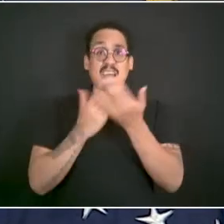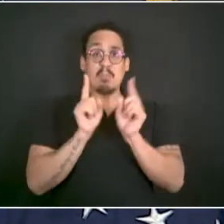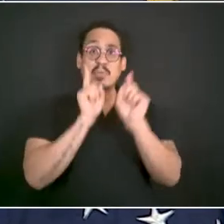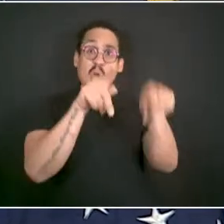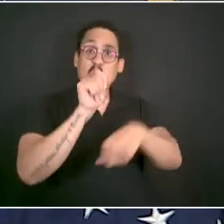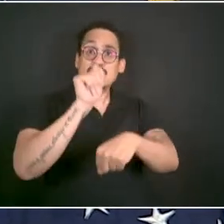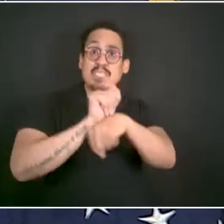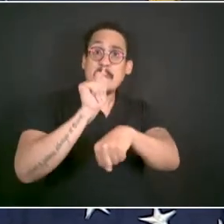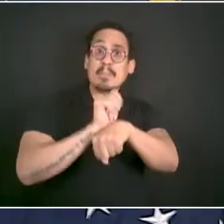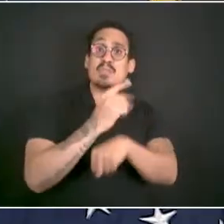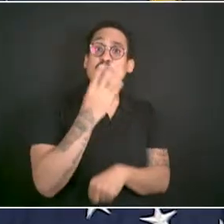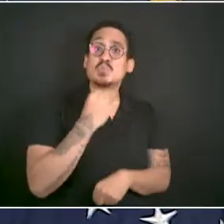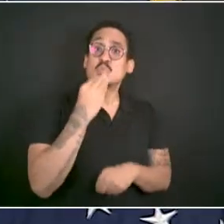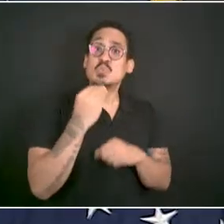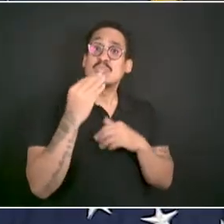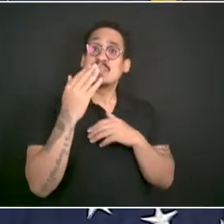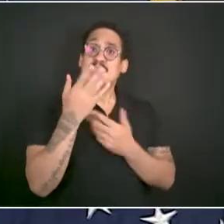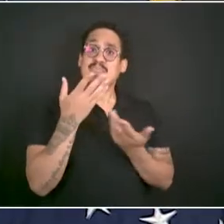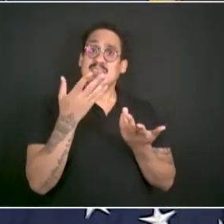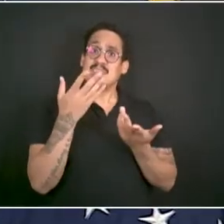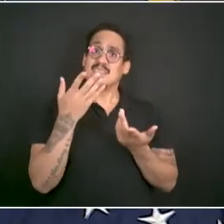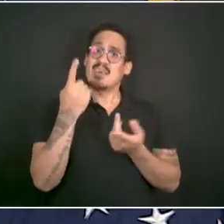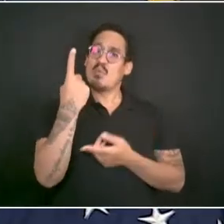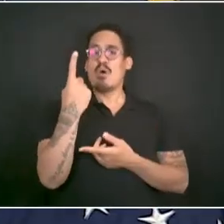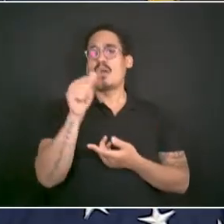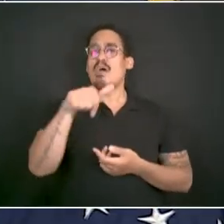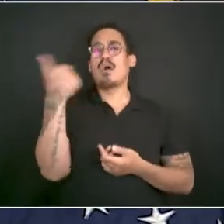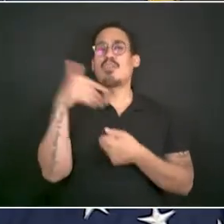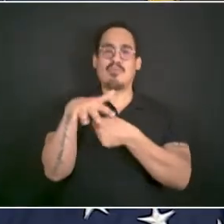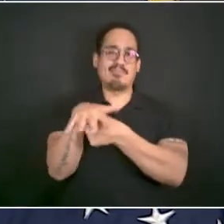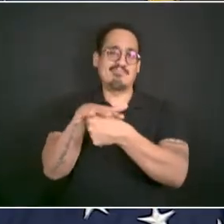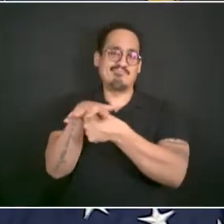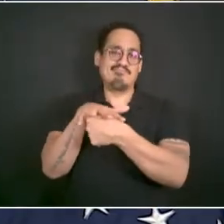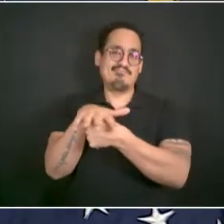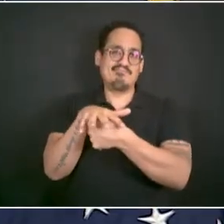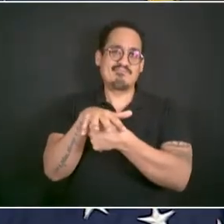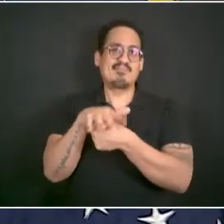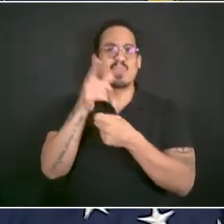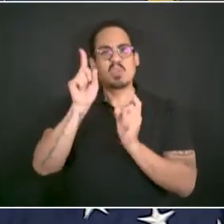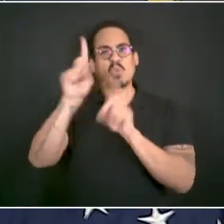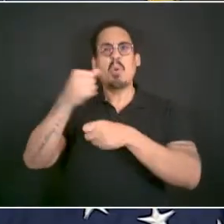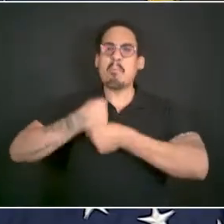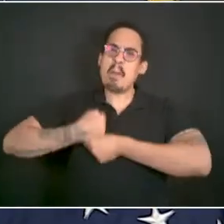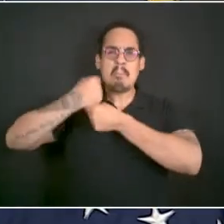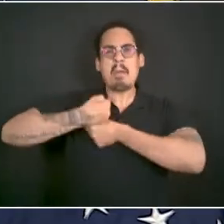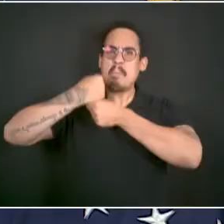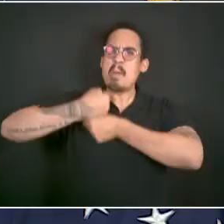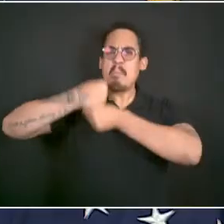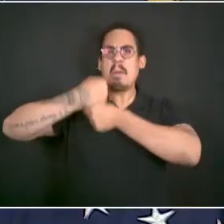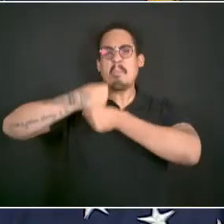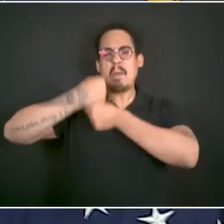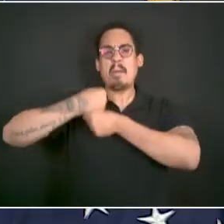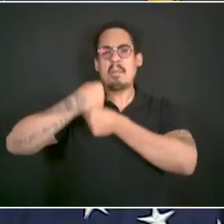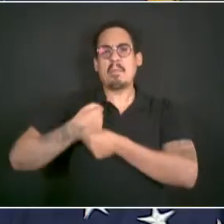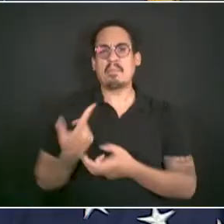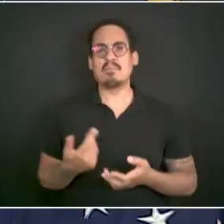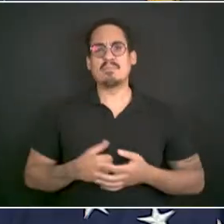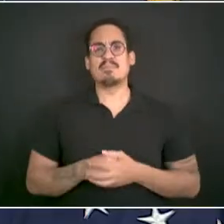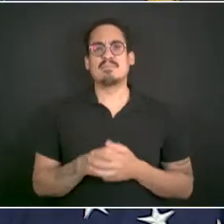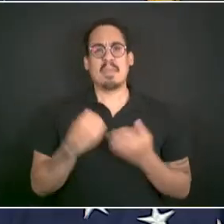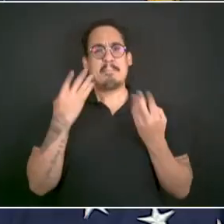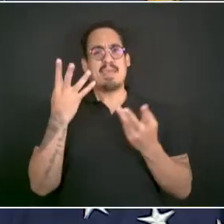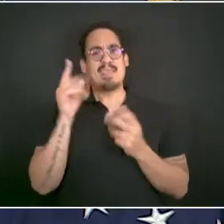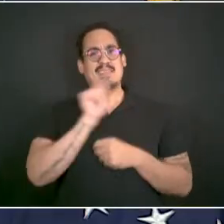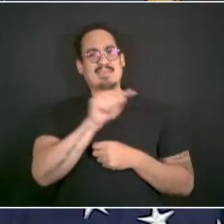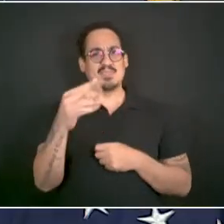the headquarters of the Lubavitch community, and the Grand Rebbe, what he has done for tolerance, building Chabad houses all over the